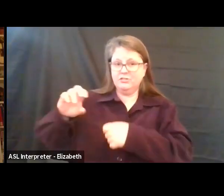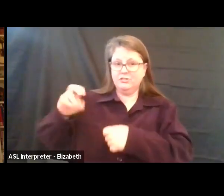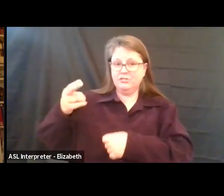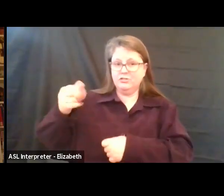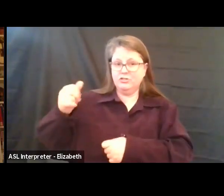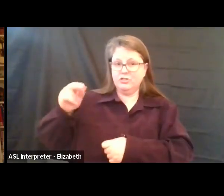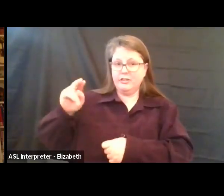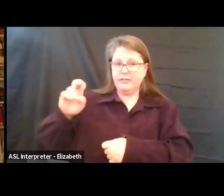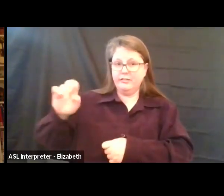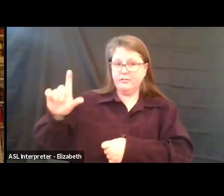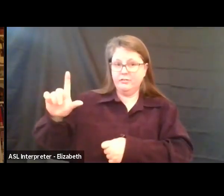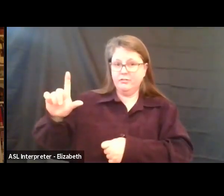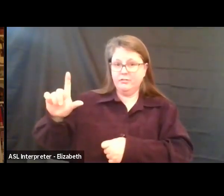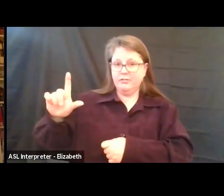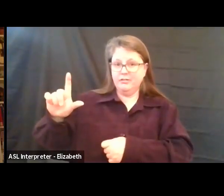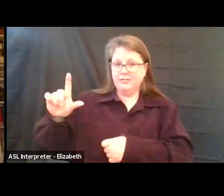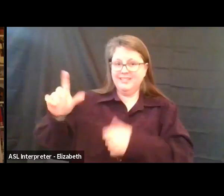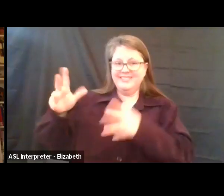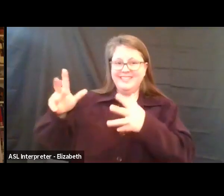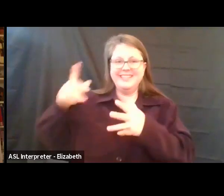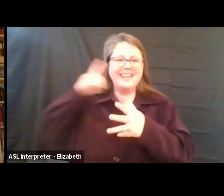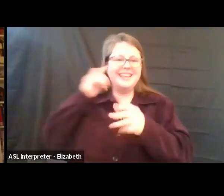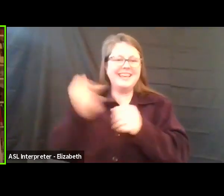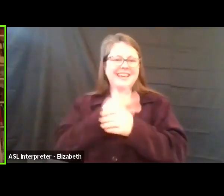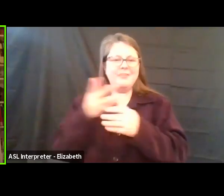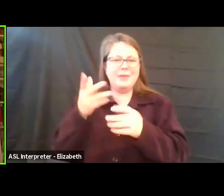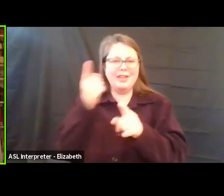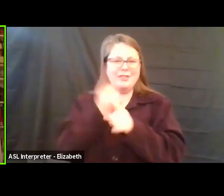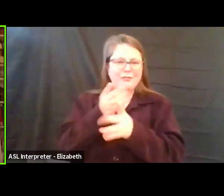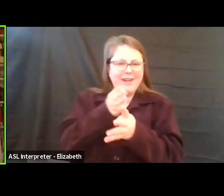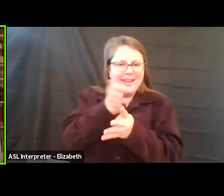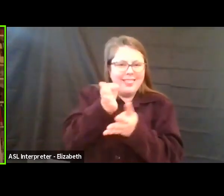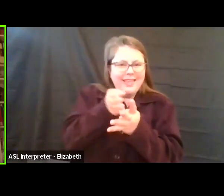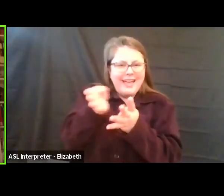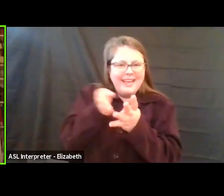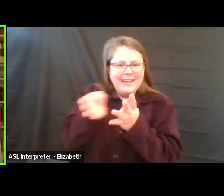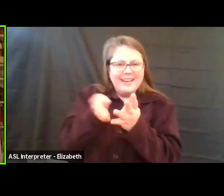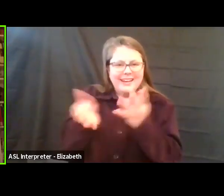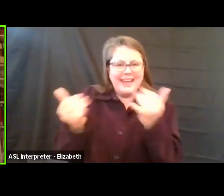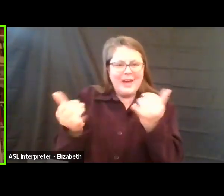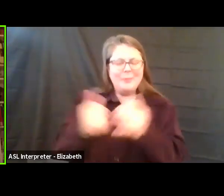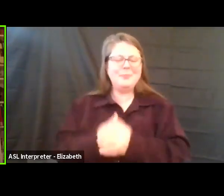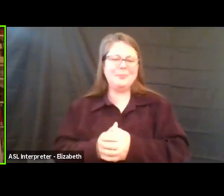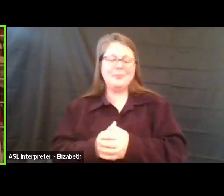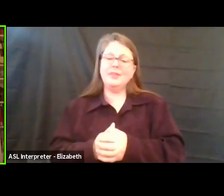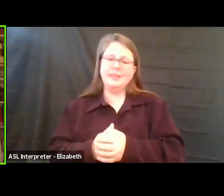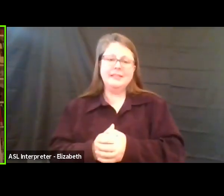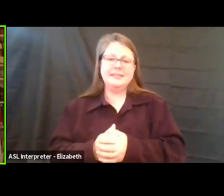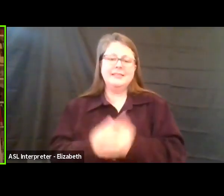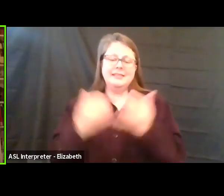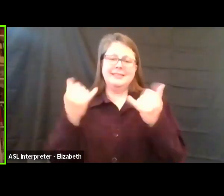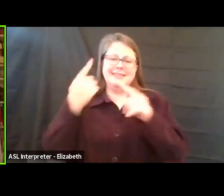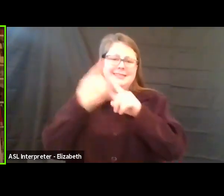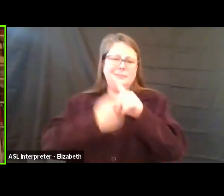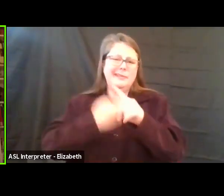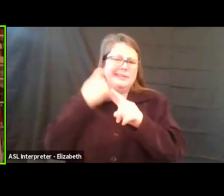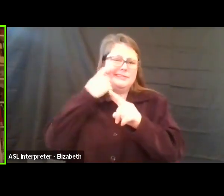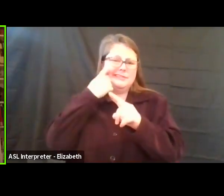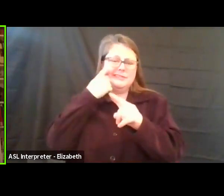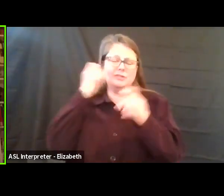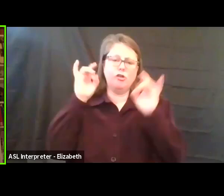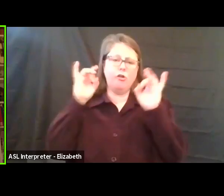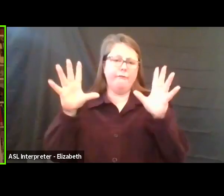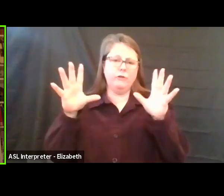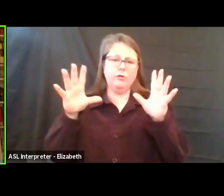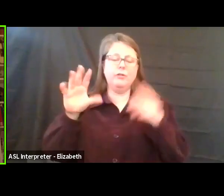Okay, I think we got everybody in our lanes. There is just no getting away from the fact that this has been an awful month for us. The Almeda